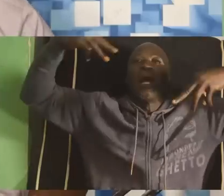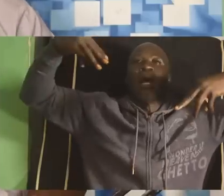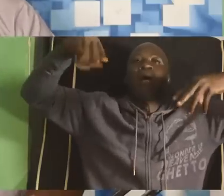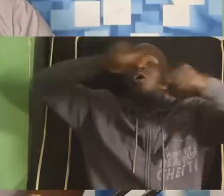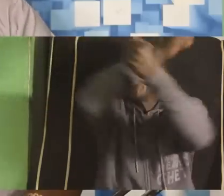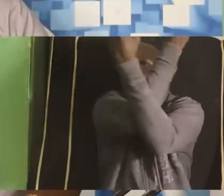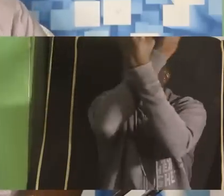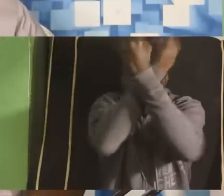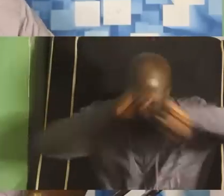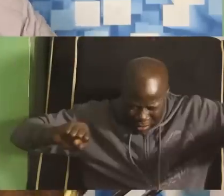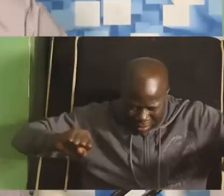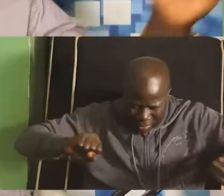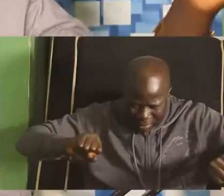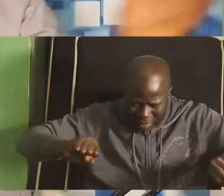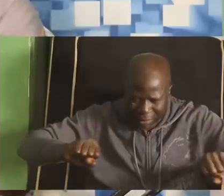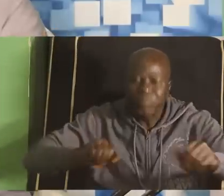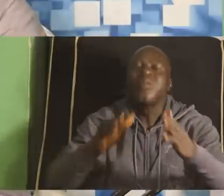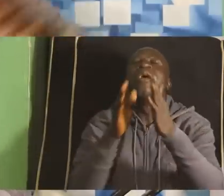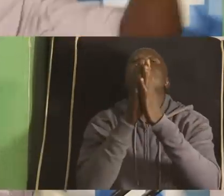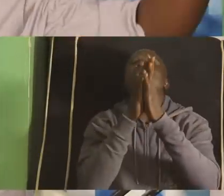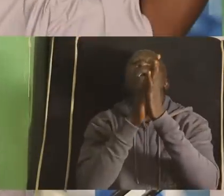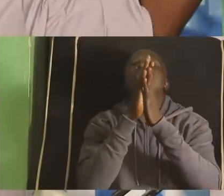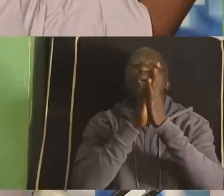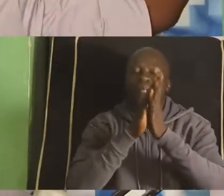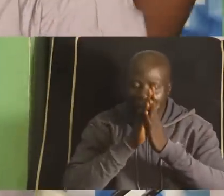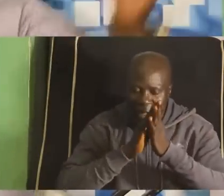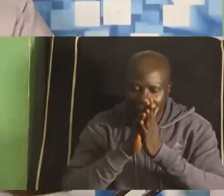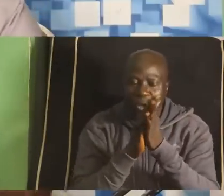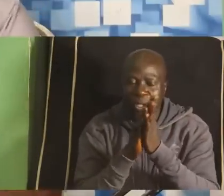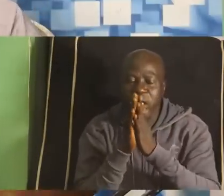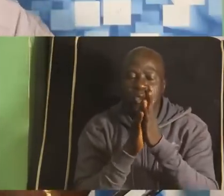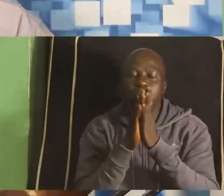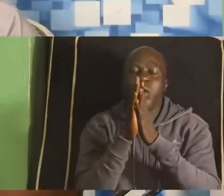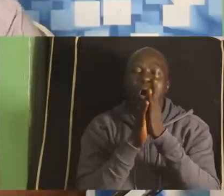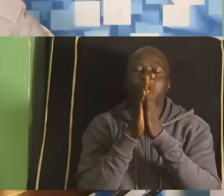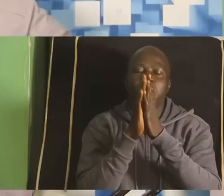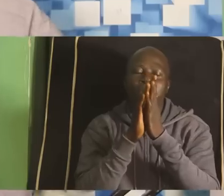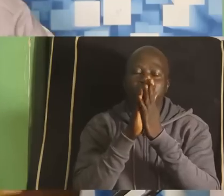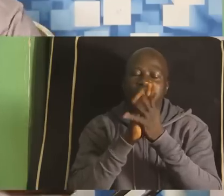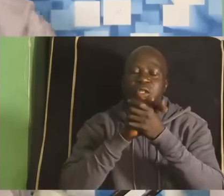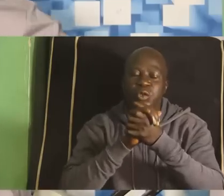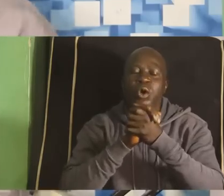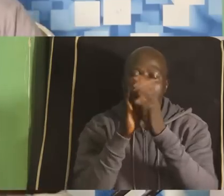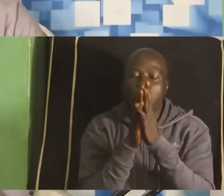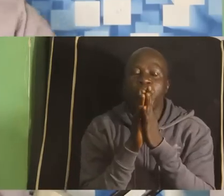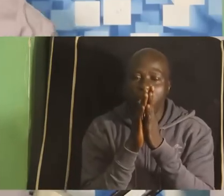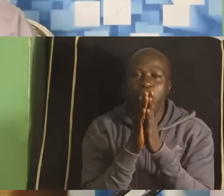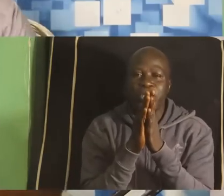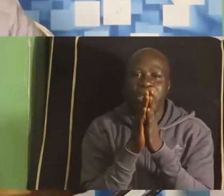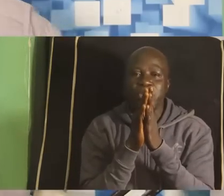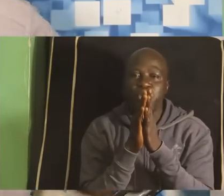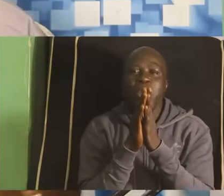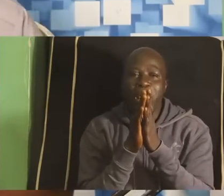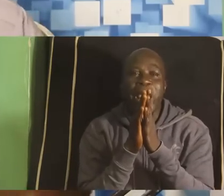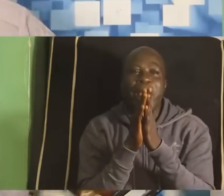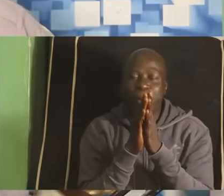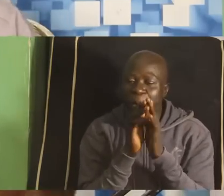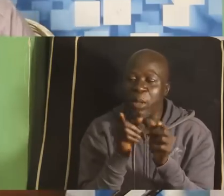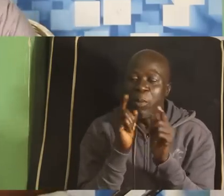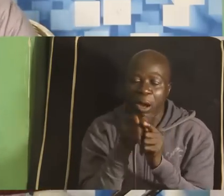Oh yeah, Father no. Break it. Empire will be mine. Father Jesus. Father Jesus. Father